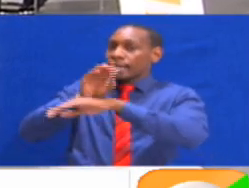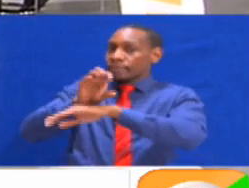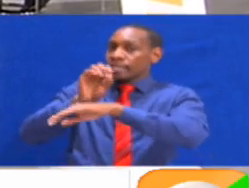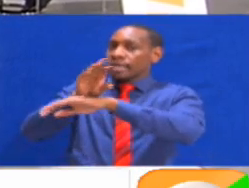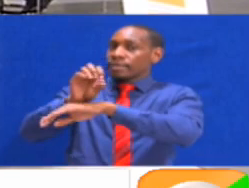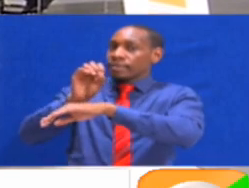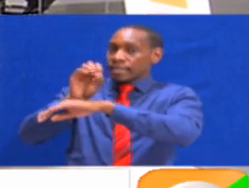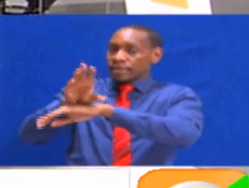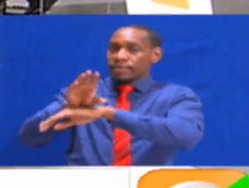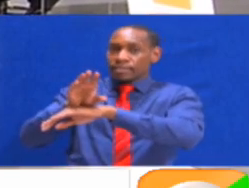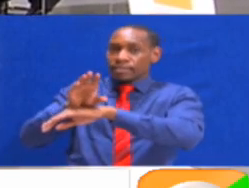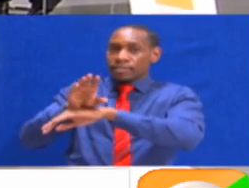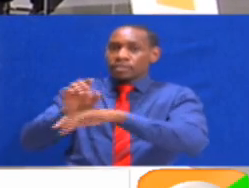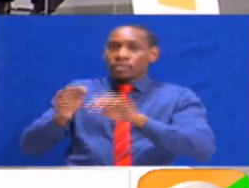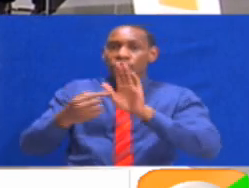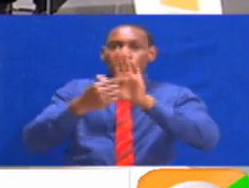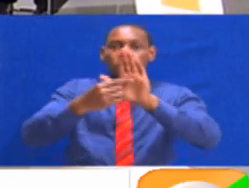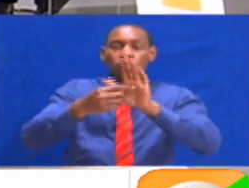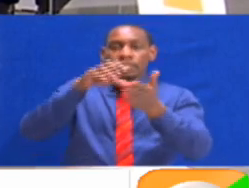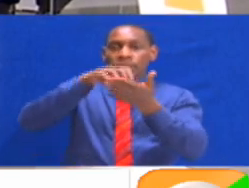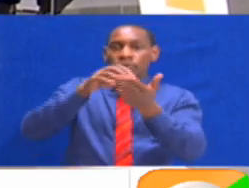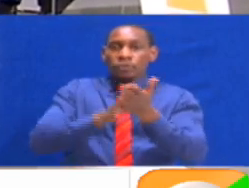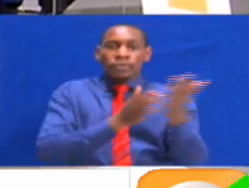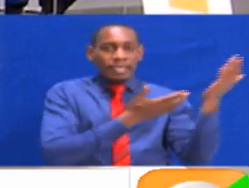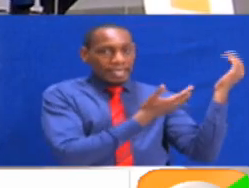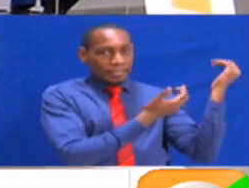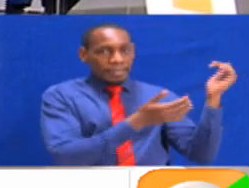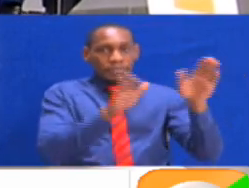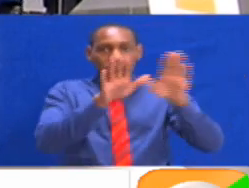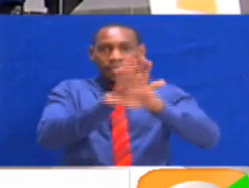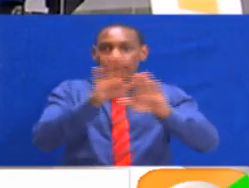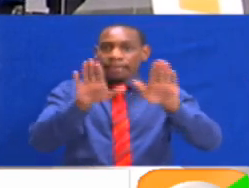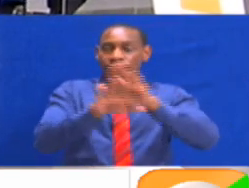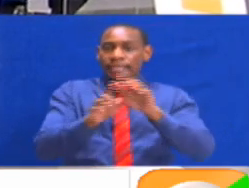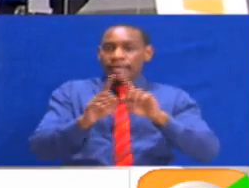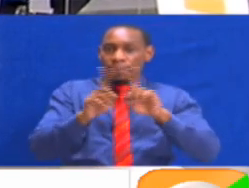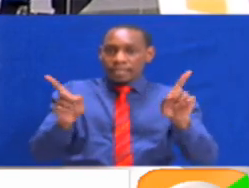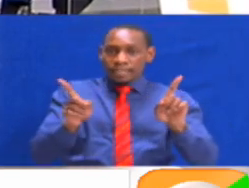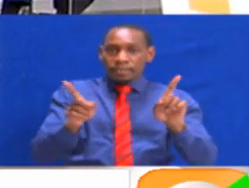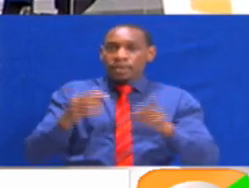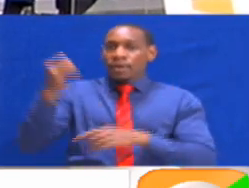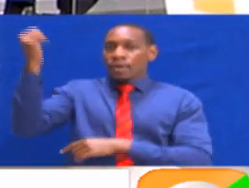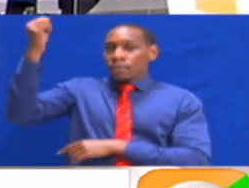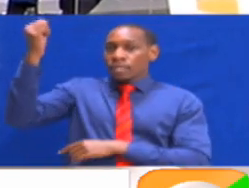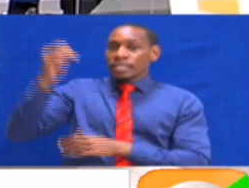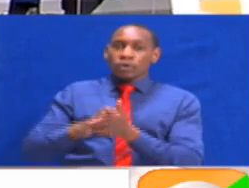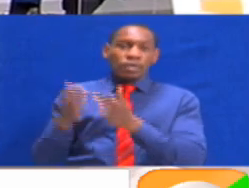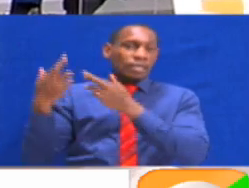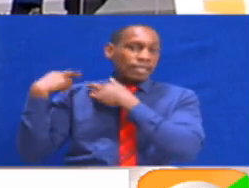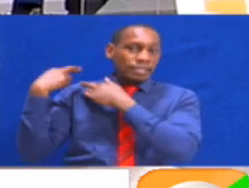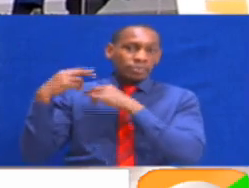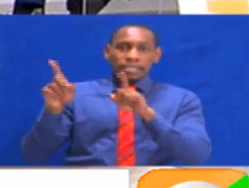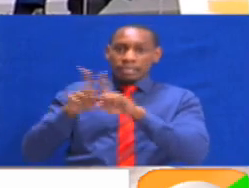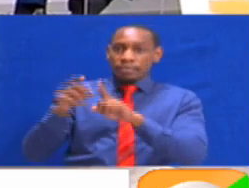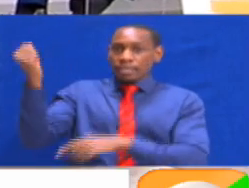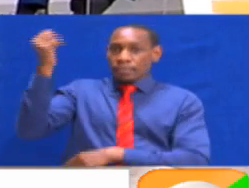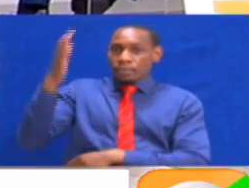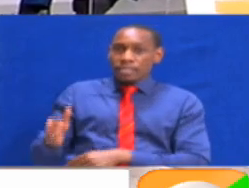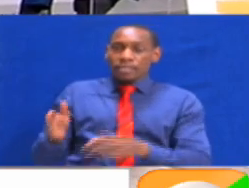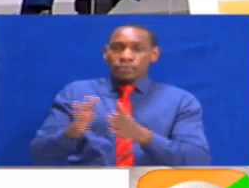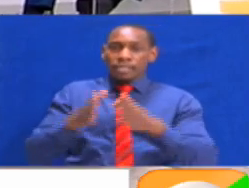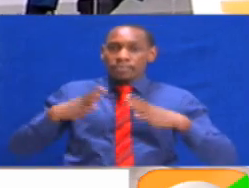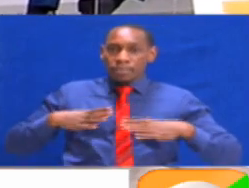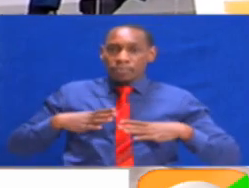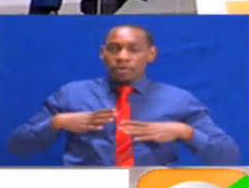will give the picture, the projections and everything. But ultimately, it is a political call. I mean, it's the politicians, the people